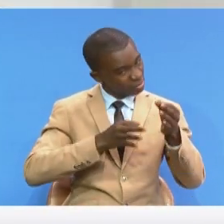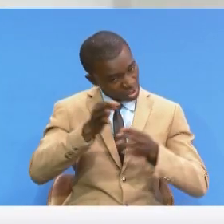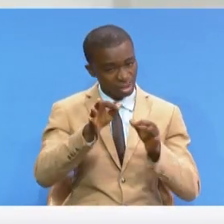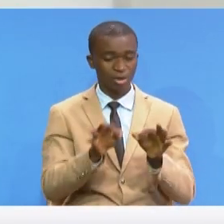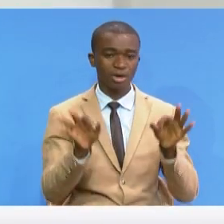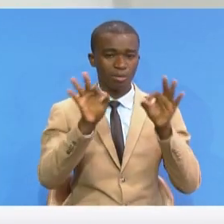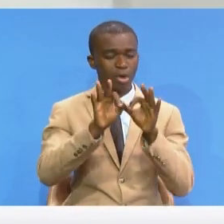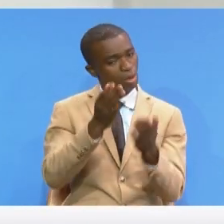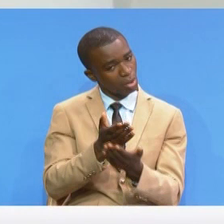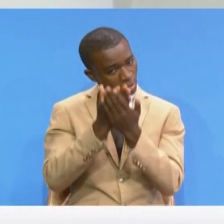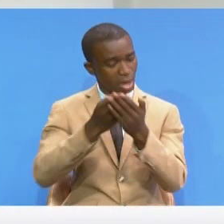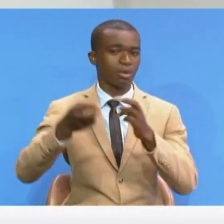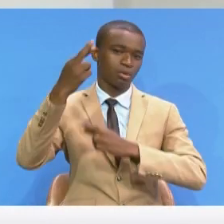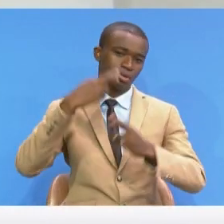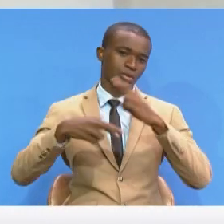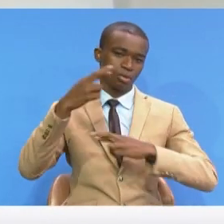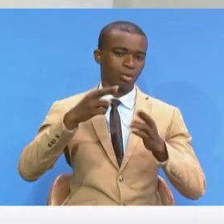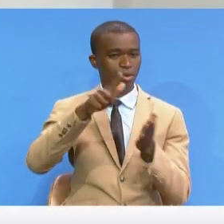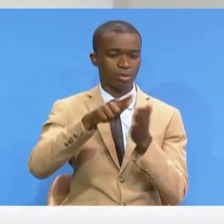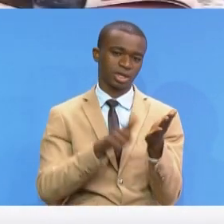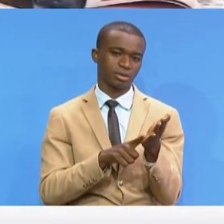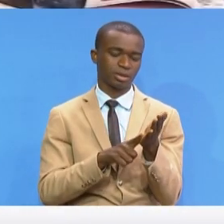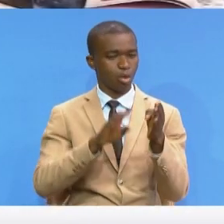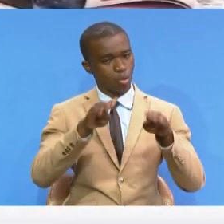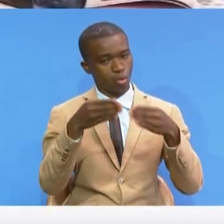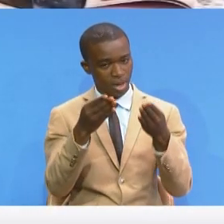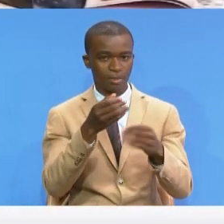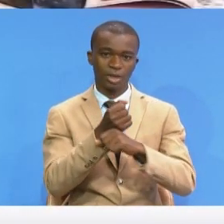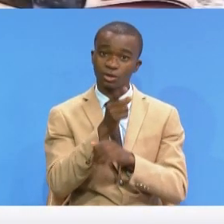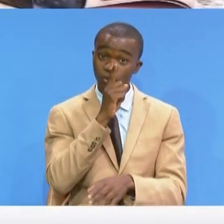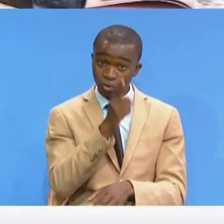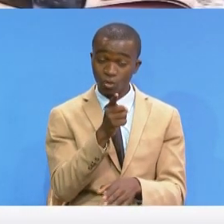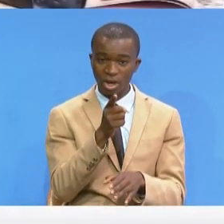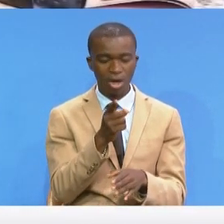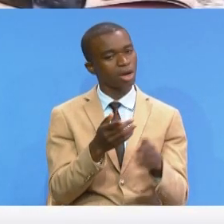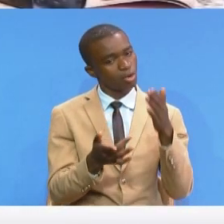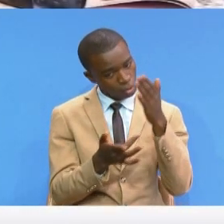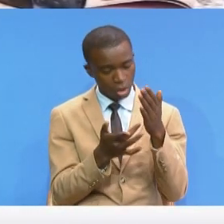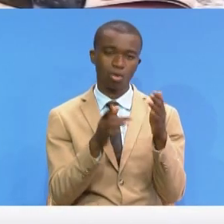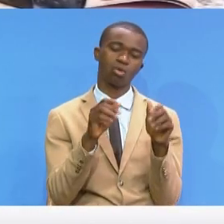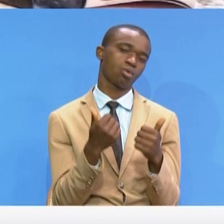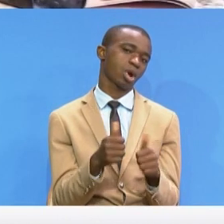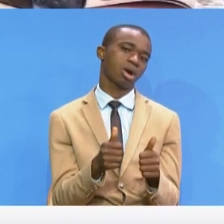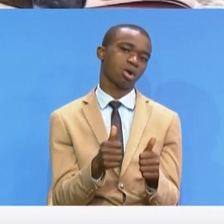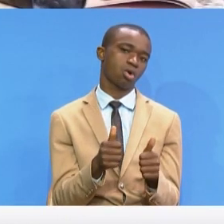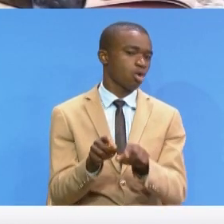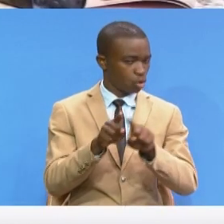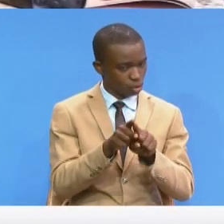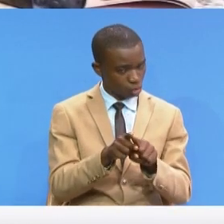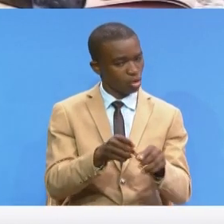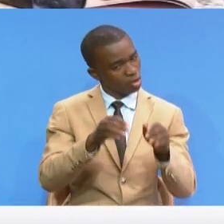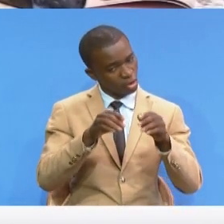of submissions and reviewing legislative provisions to ensure they are digitized and aligned with the